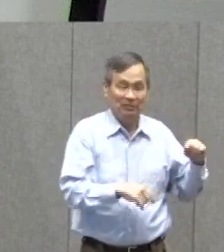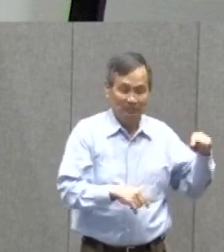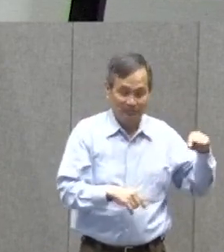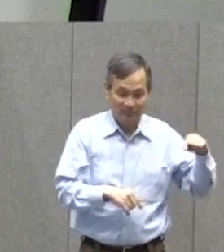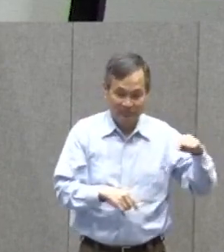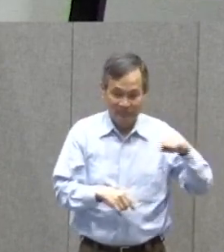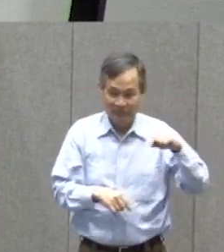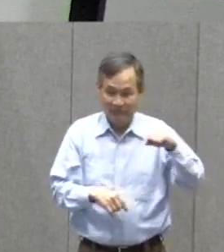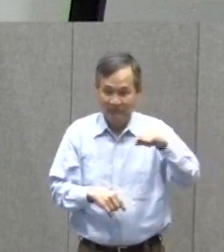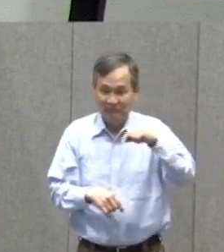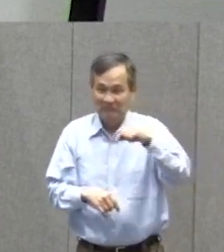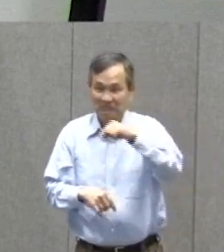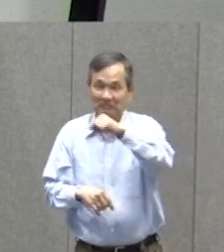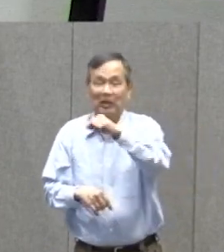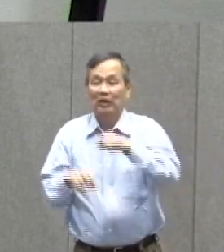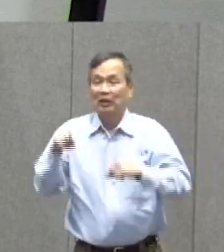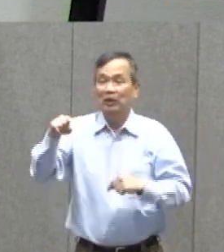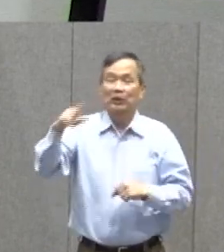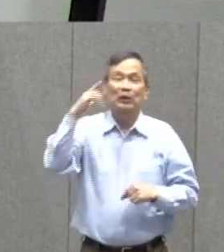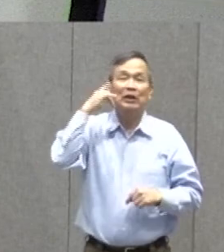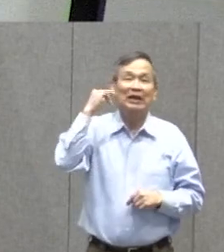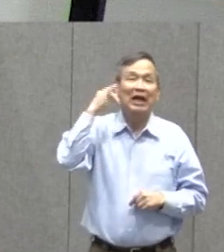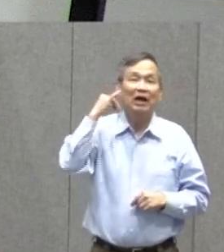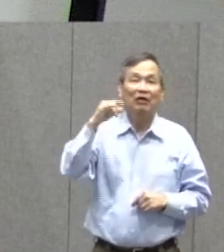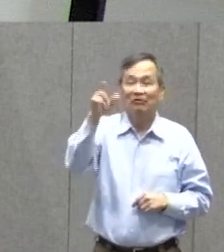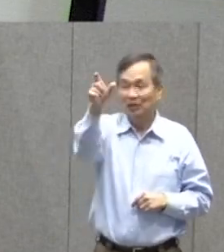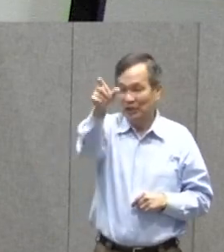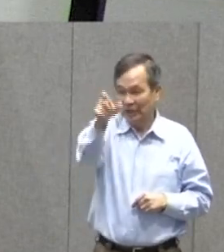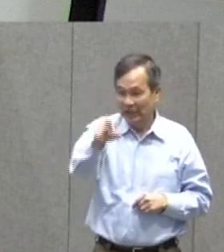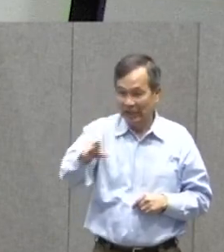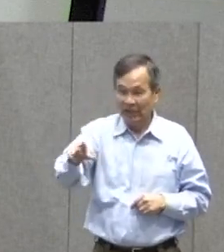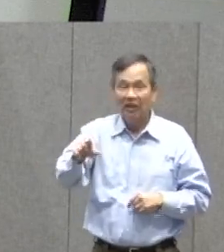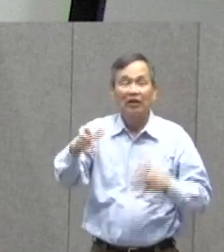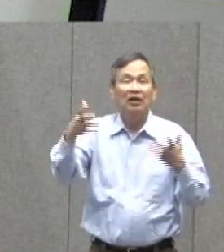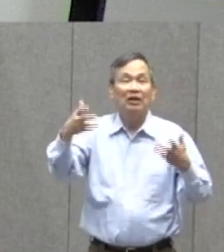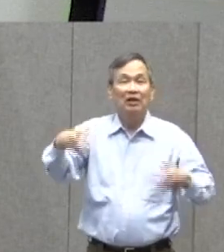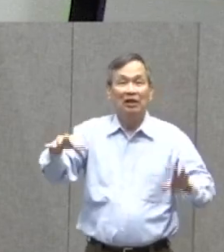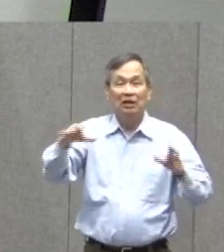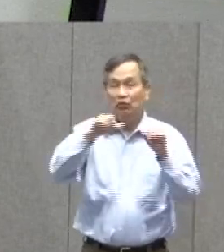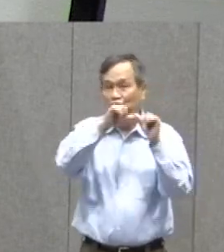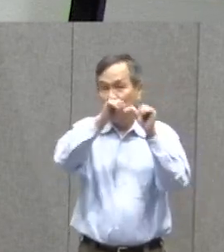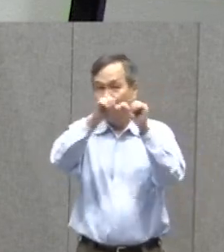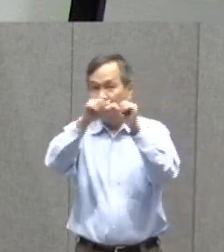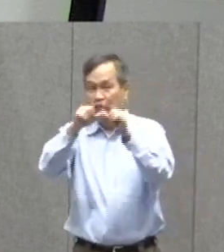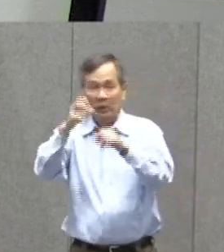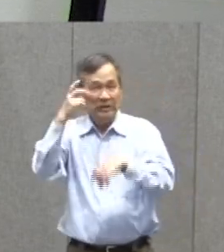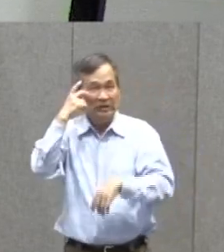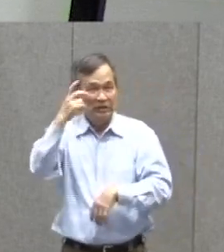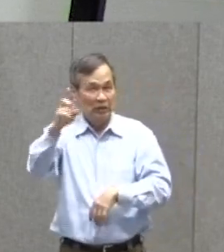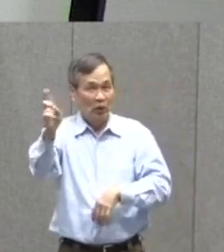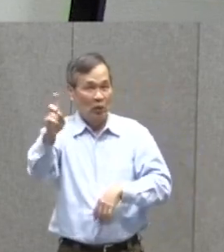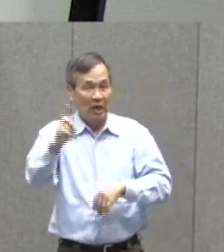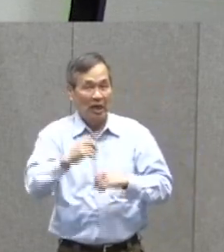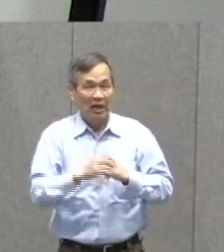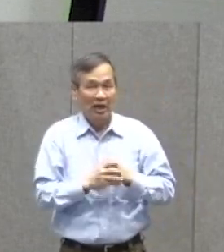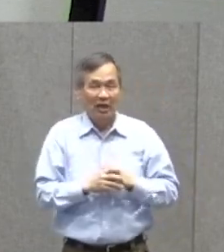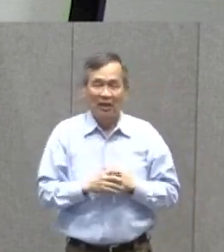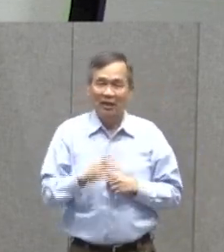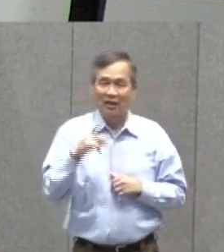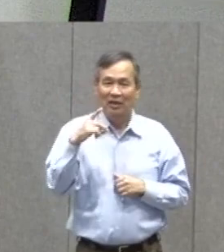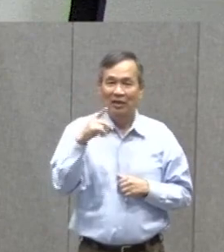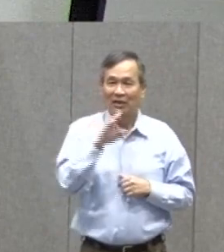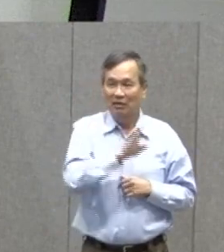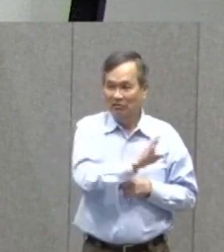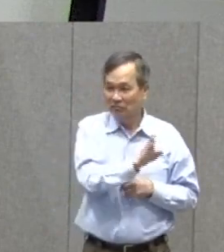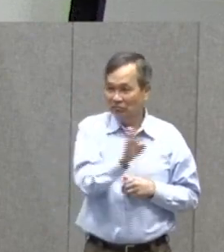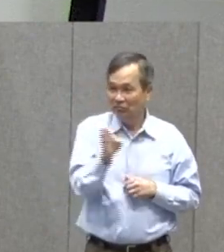towards California. And the voyage continues on. You can see their passage, their pathway towards